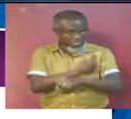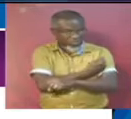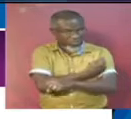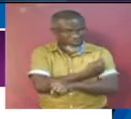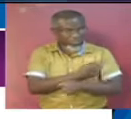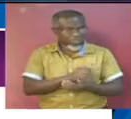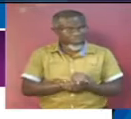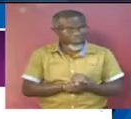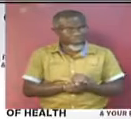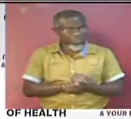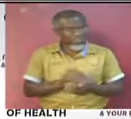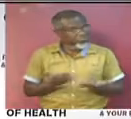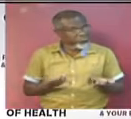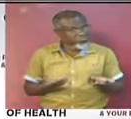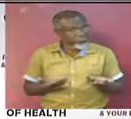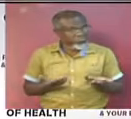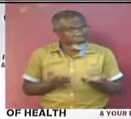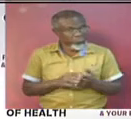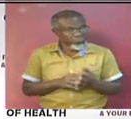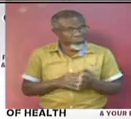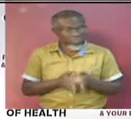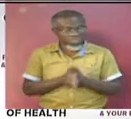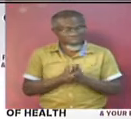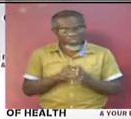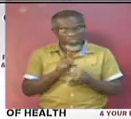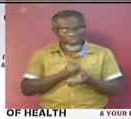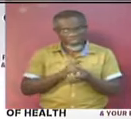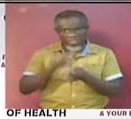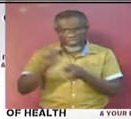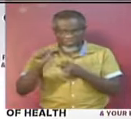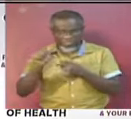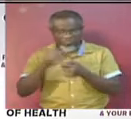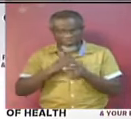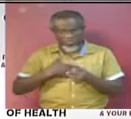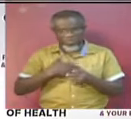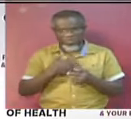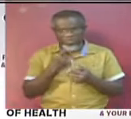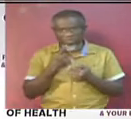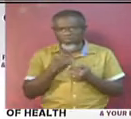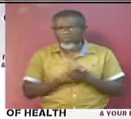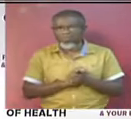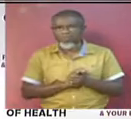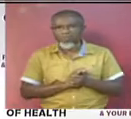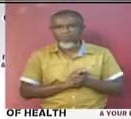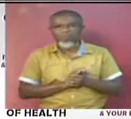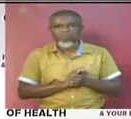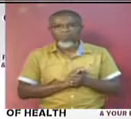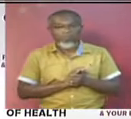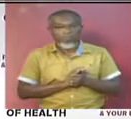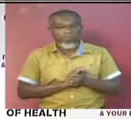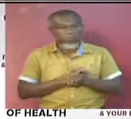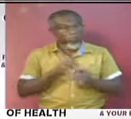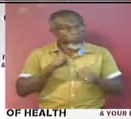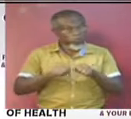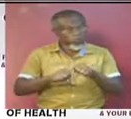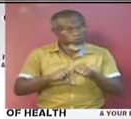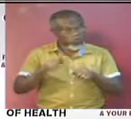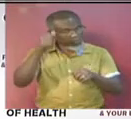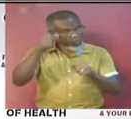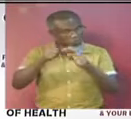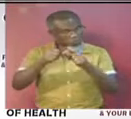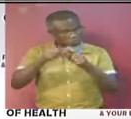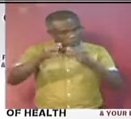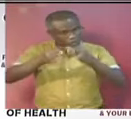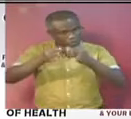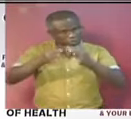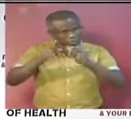to respond to that question. Hi, good morning again. So do remember, when someone has